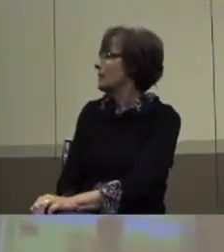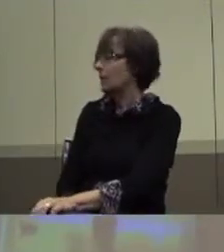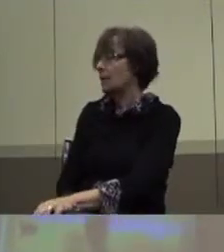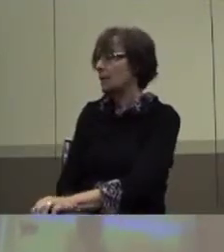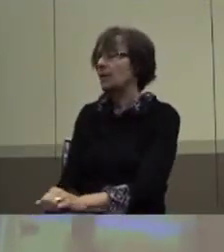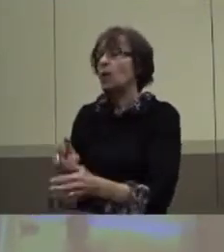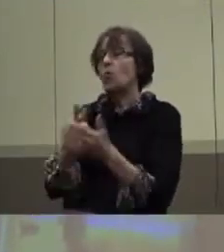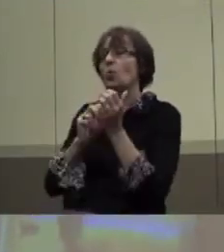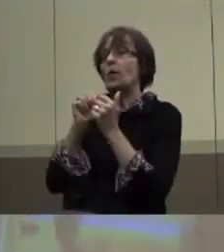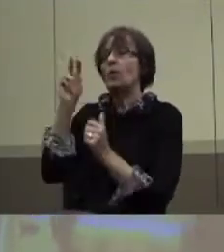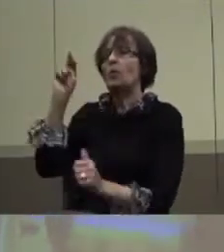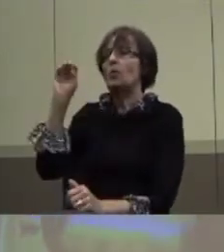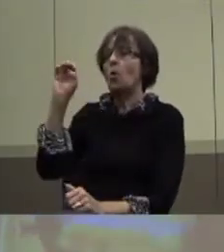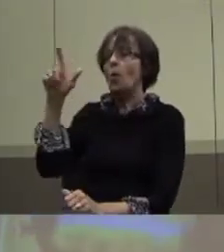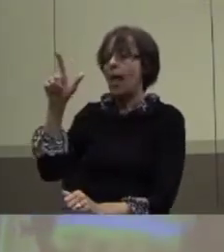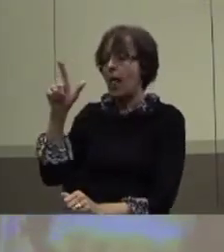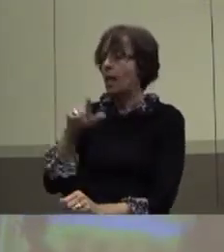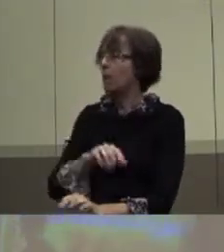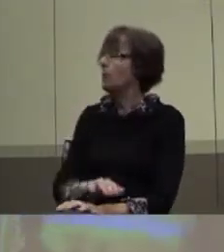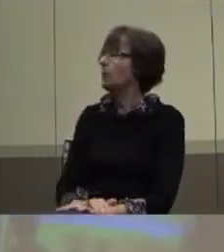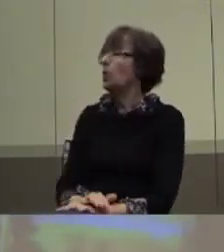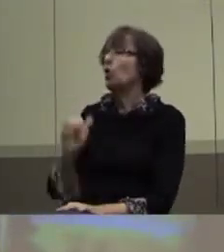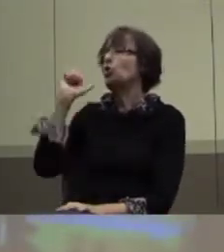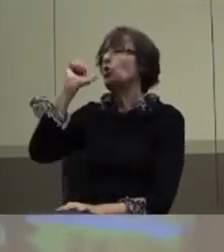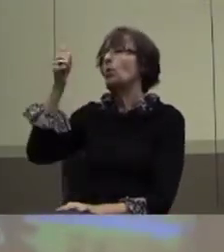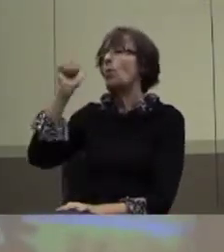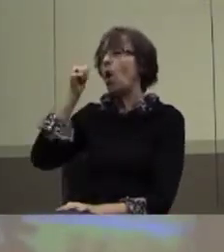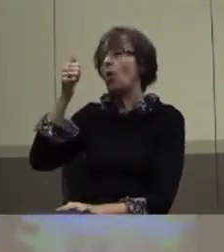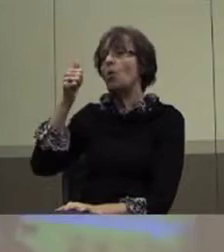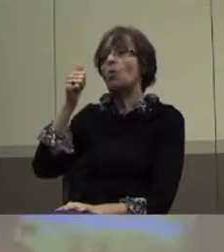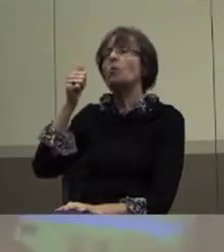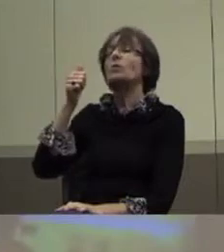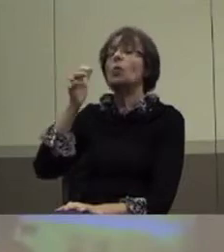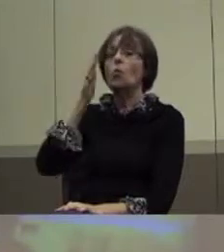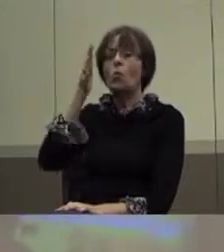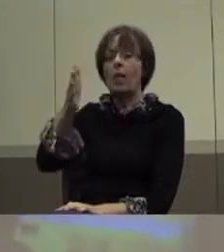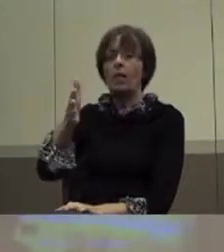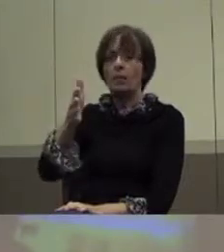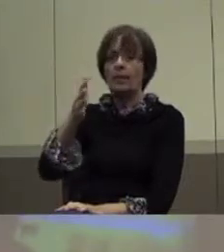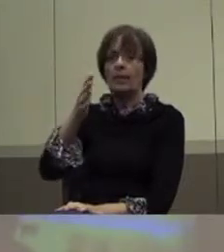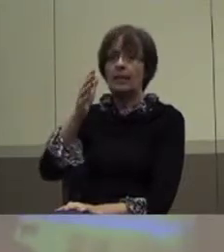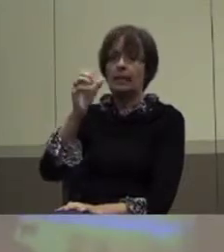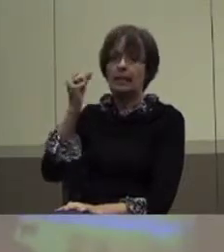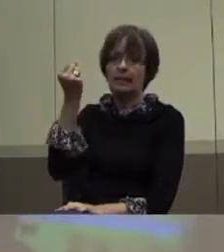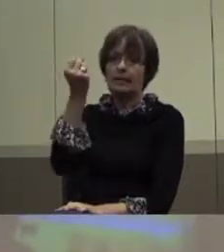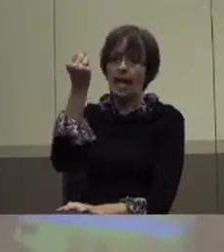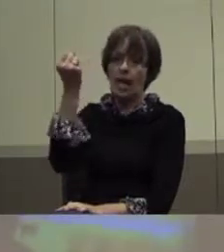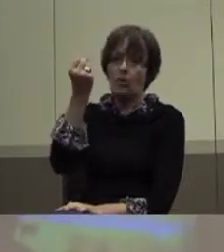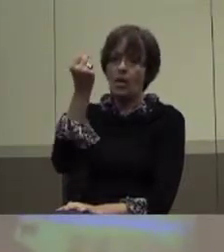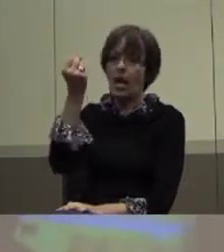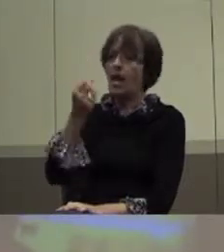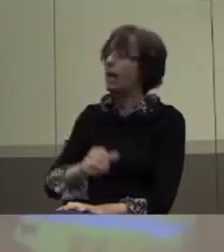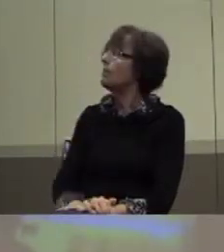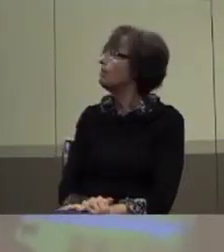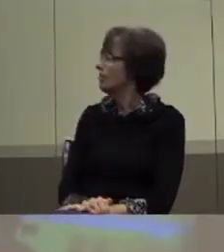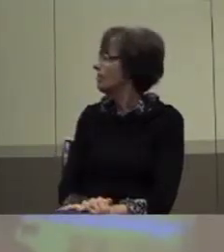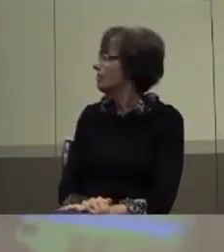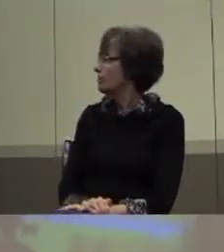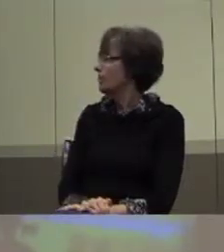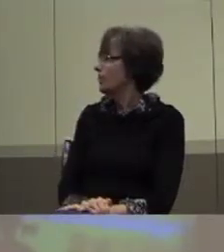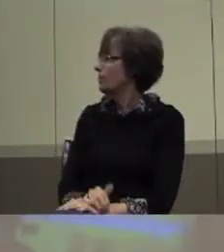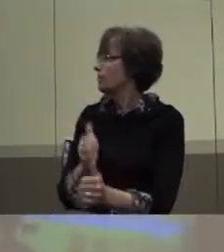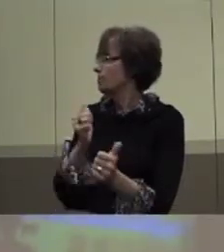to know how many people need a hot lunch. So raise your hand high over your head so you can get a hot lunch.